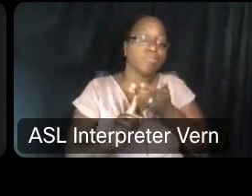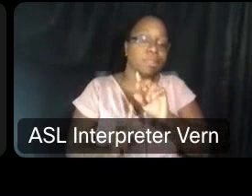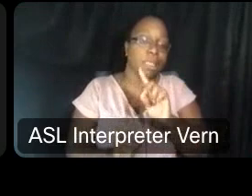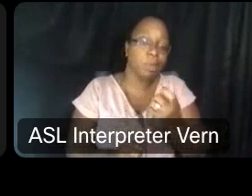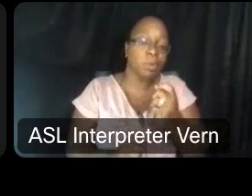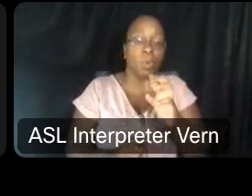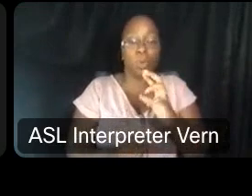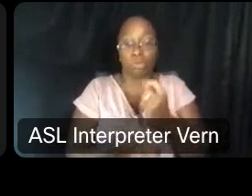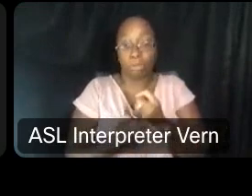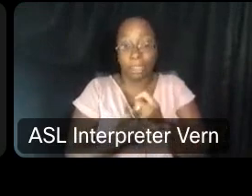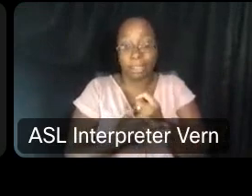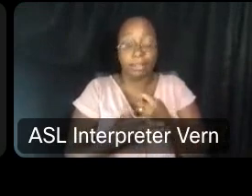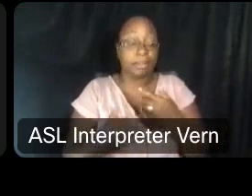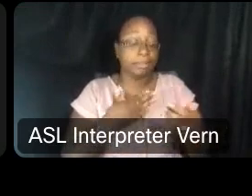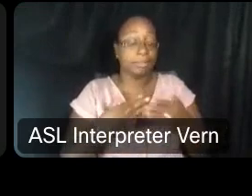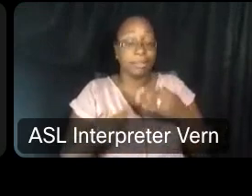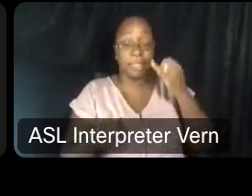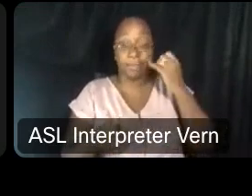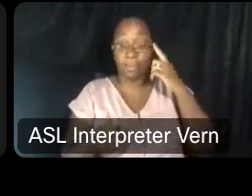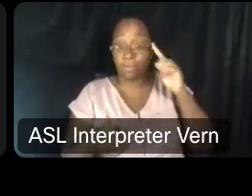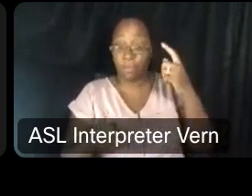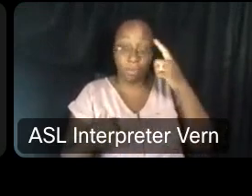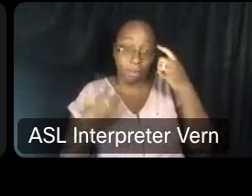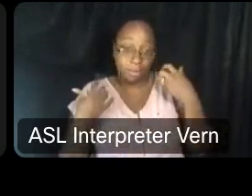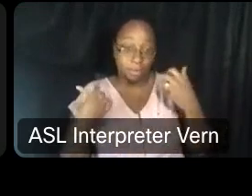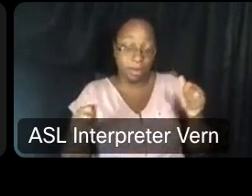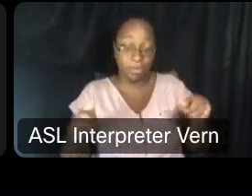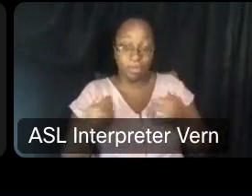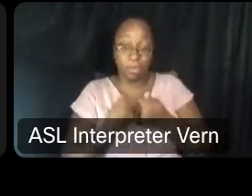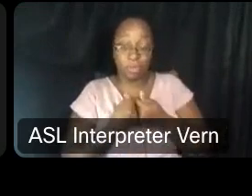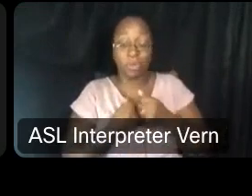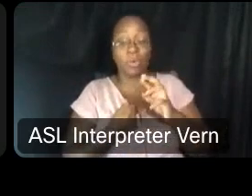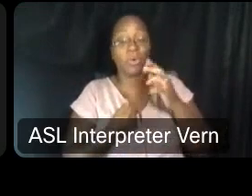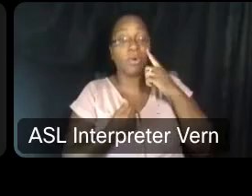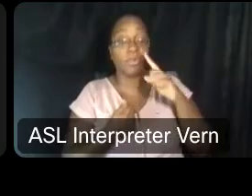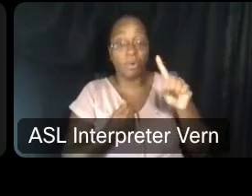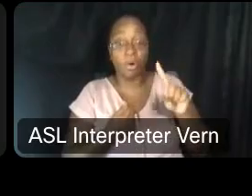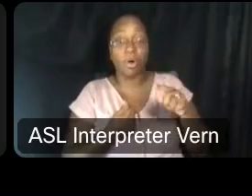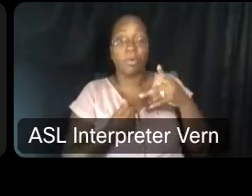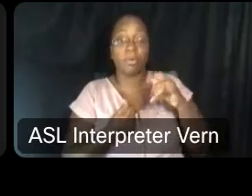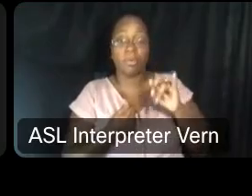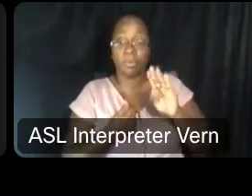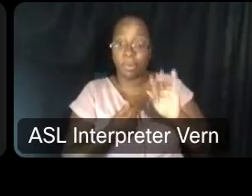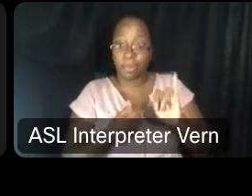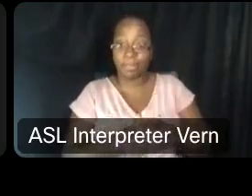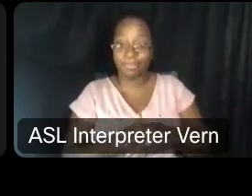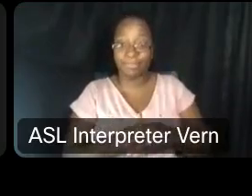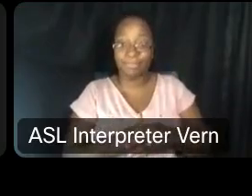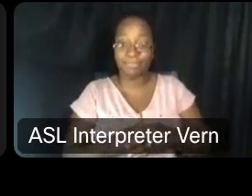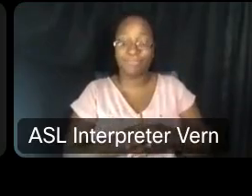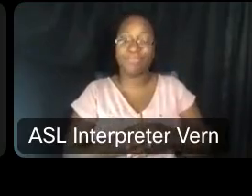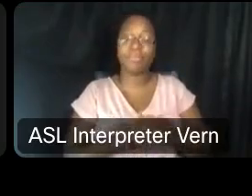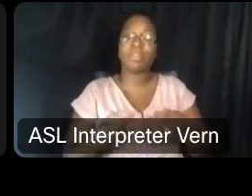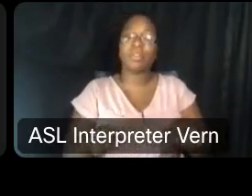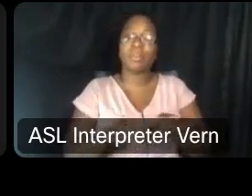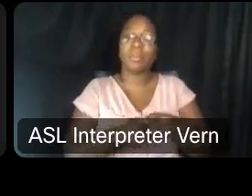whether it is for mental health challenges or for partner-inflicted brain injuries. There's also the